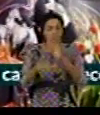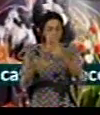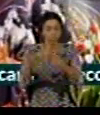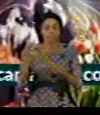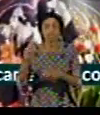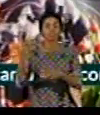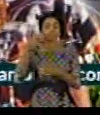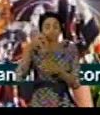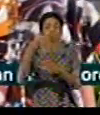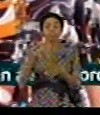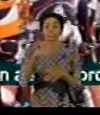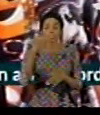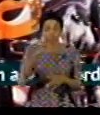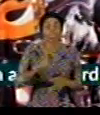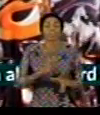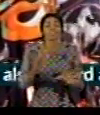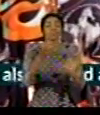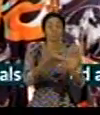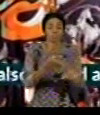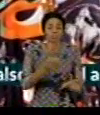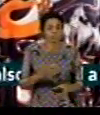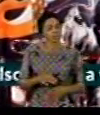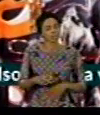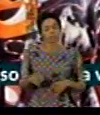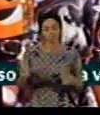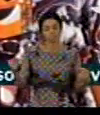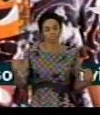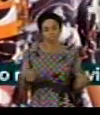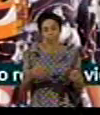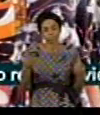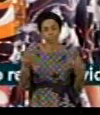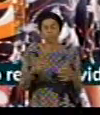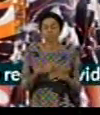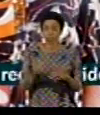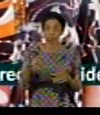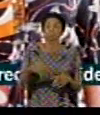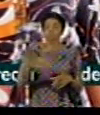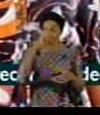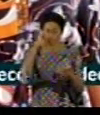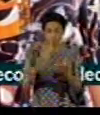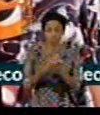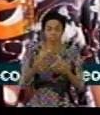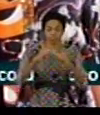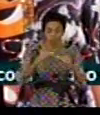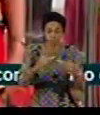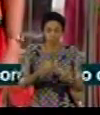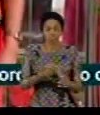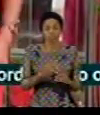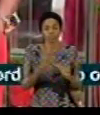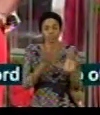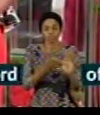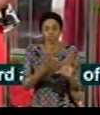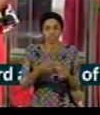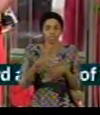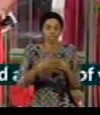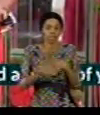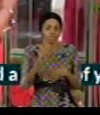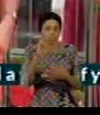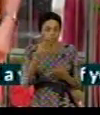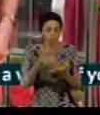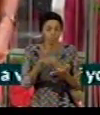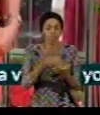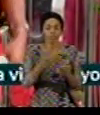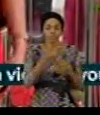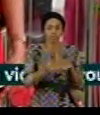the 1 million match. After the 1 million match, join the program. The thing I be don't know